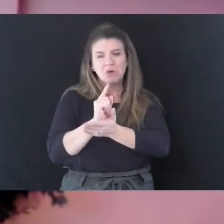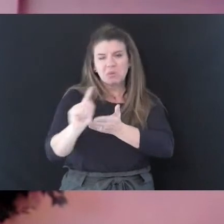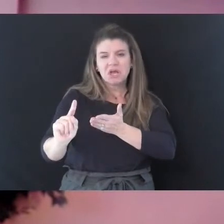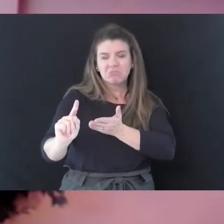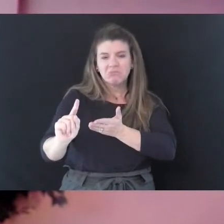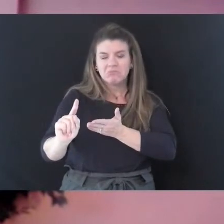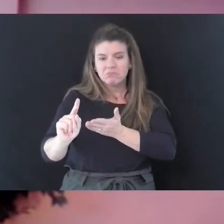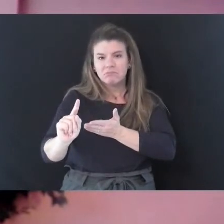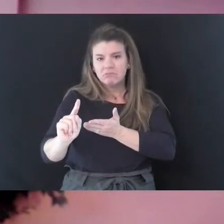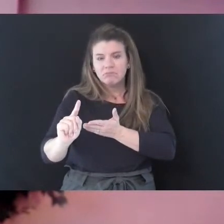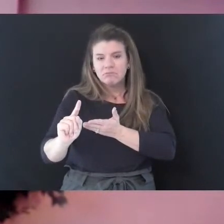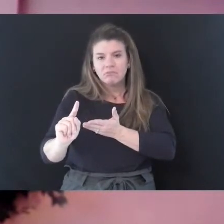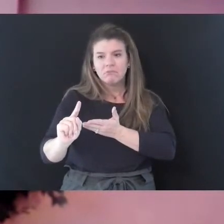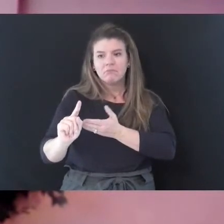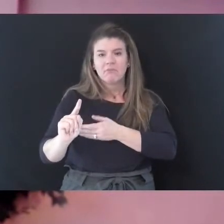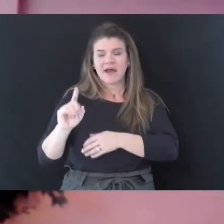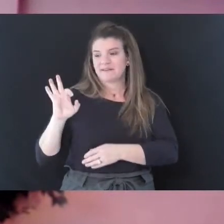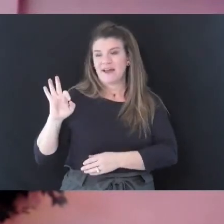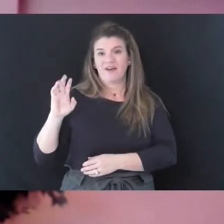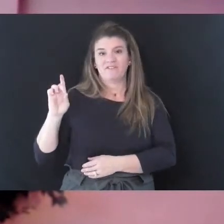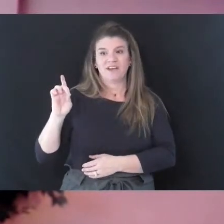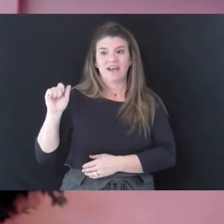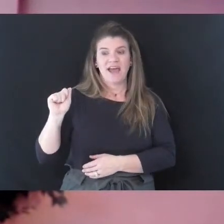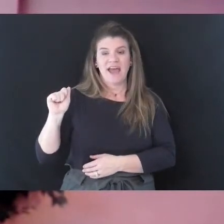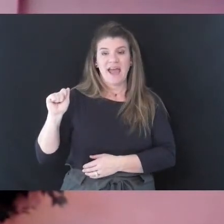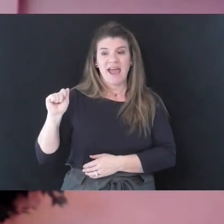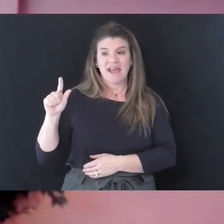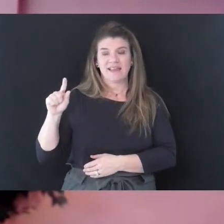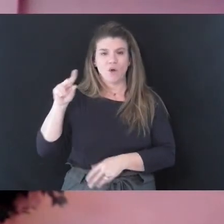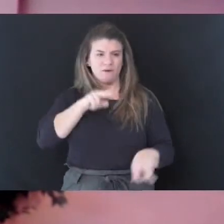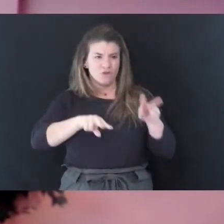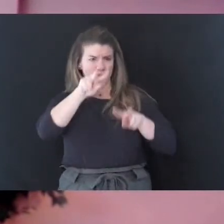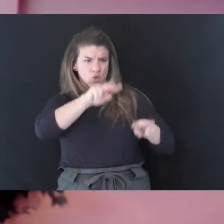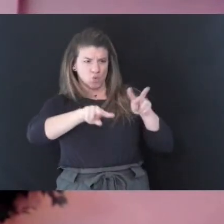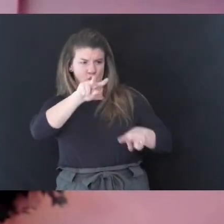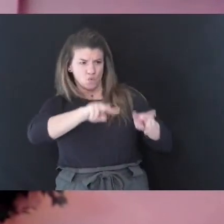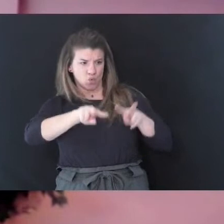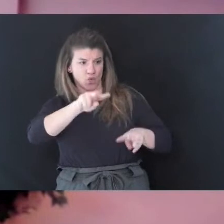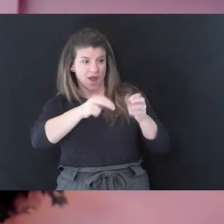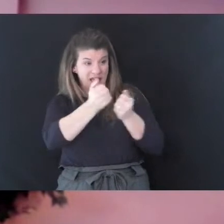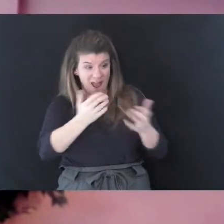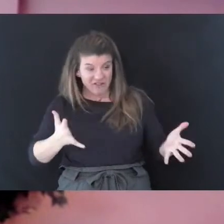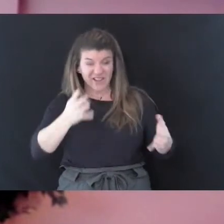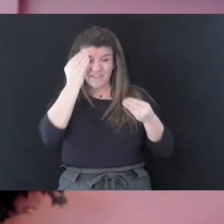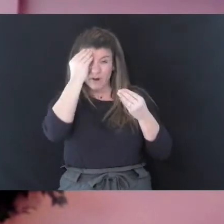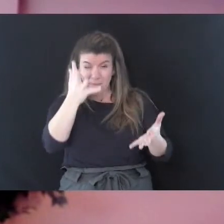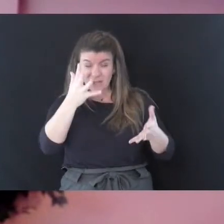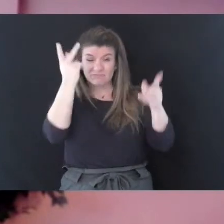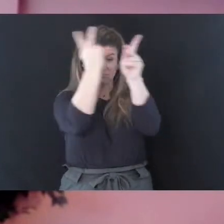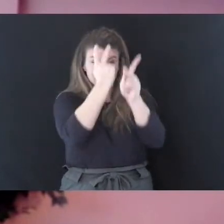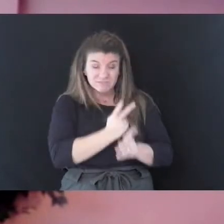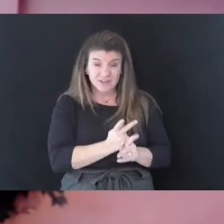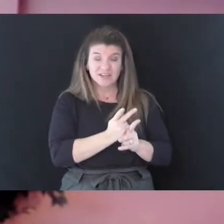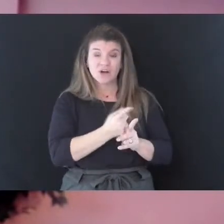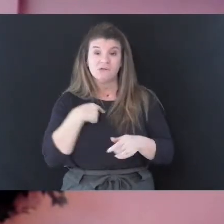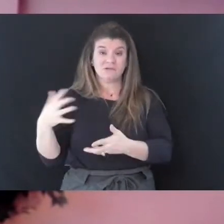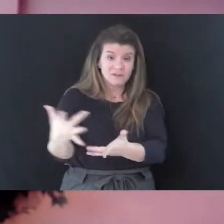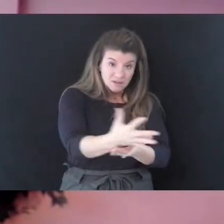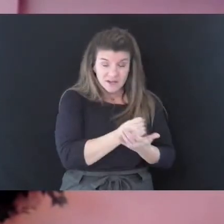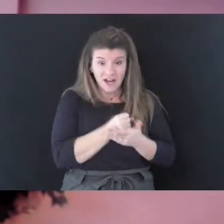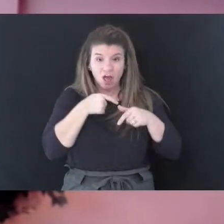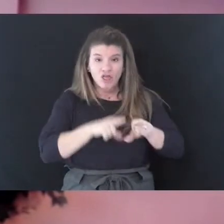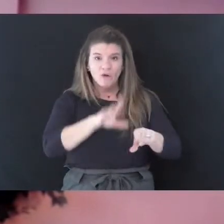so as the Food and Drug Administration review all of the root data that's generated through the